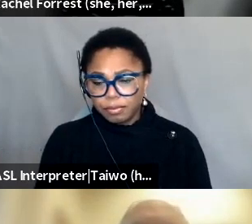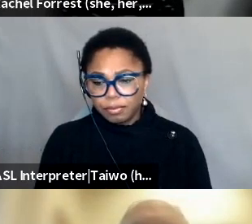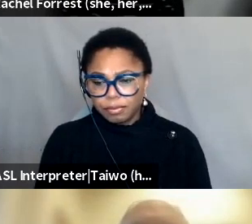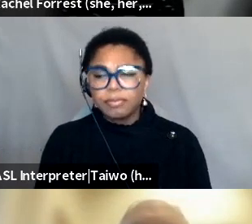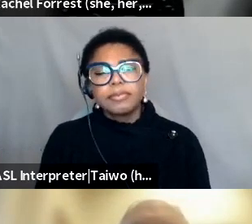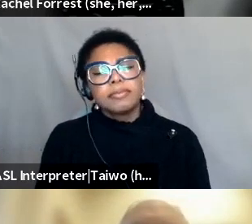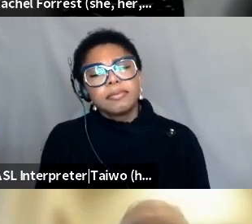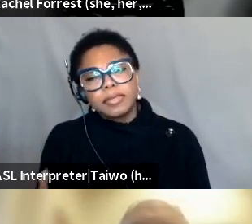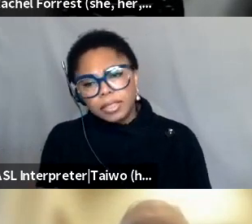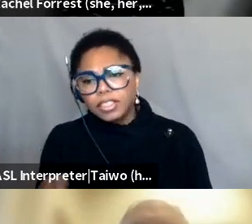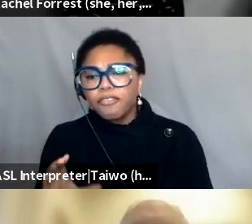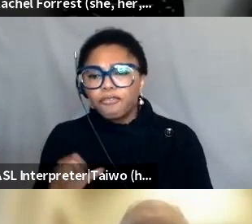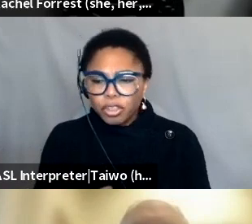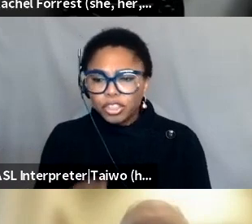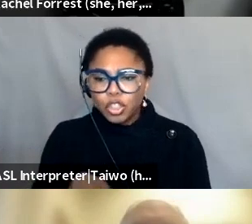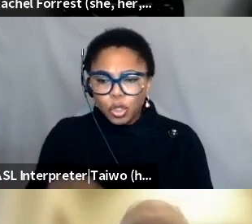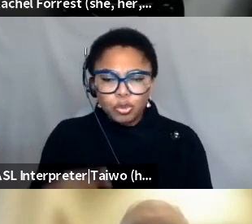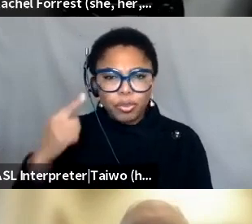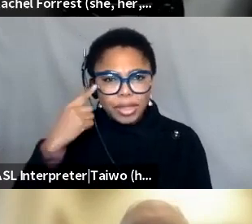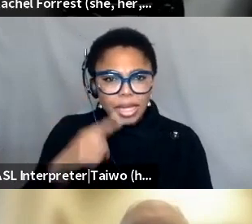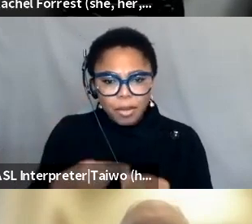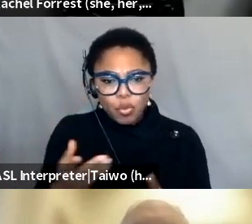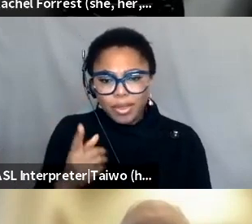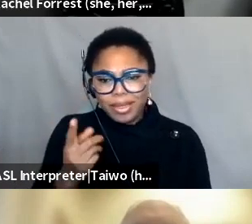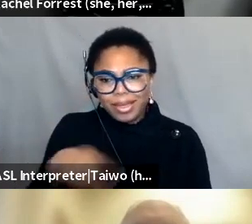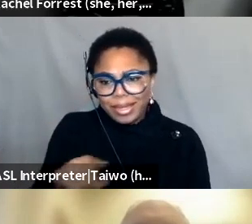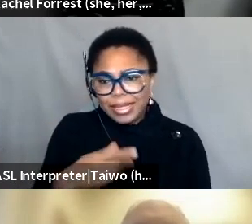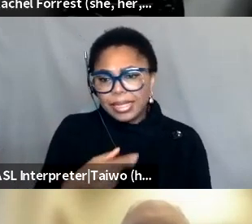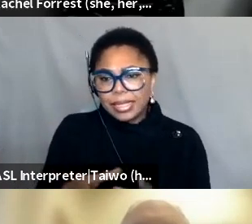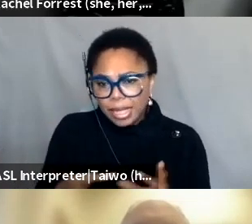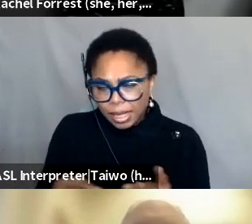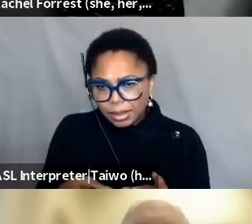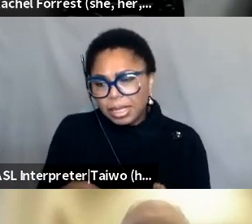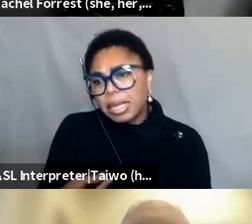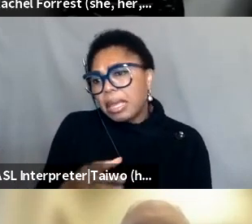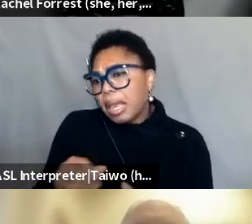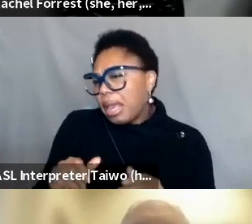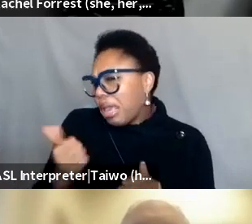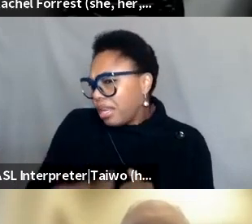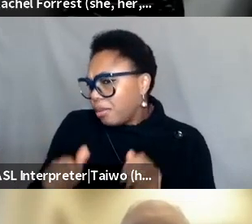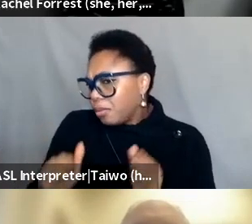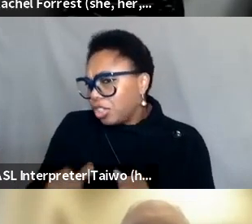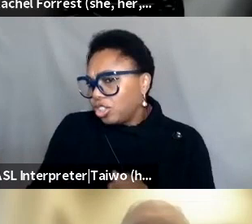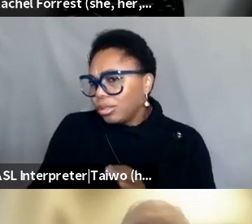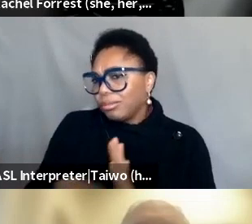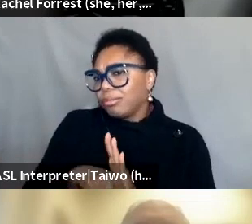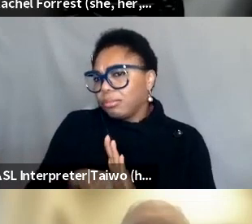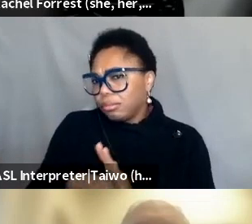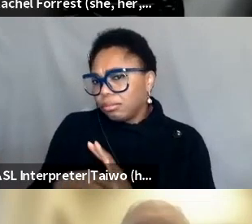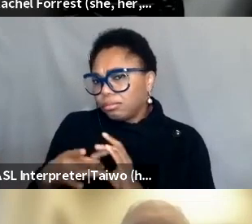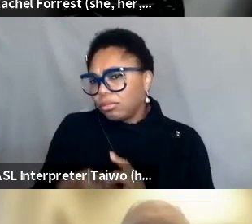And yeah, it forces the students to think more about what they said. Any potential losses of an intervention like